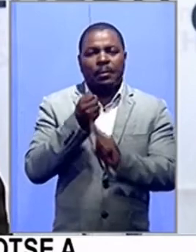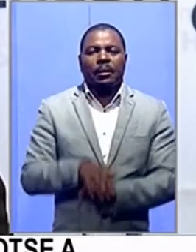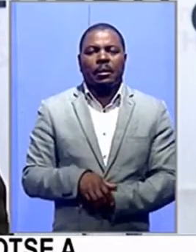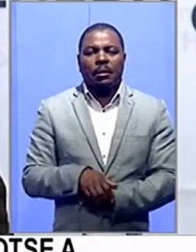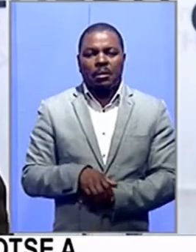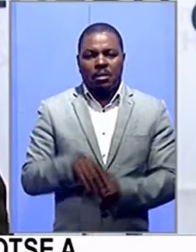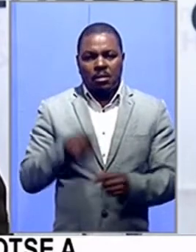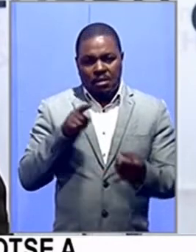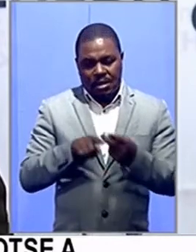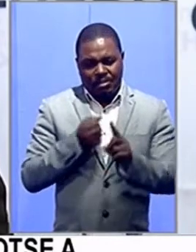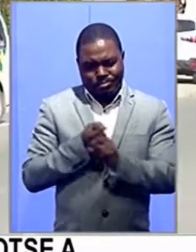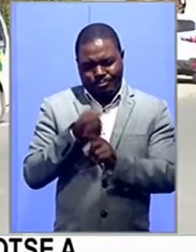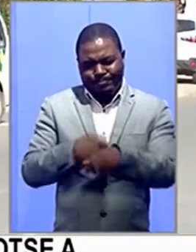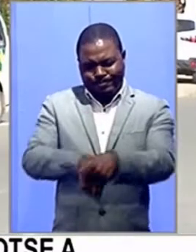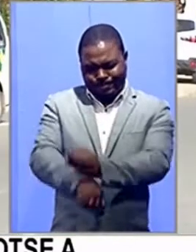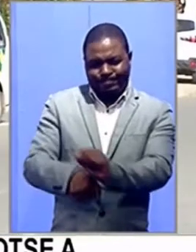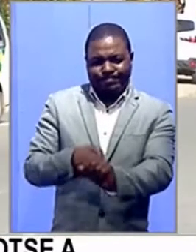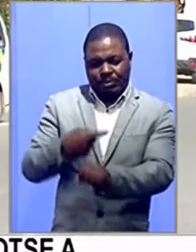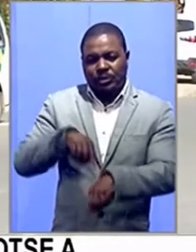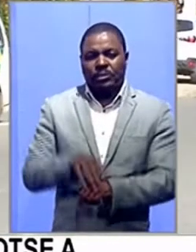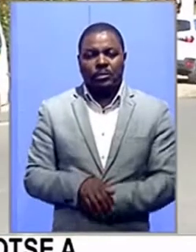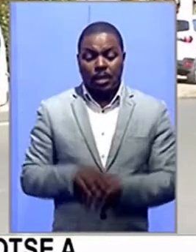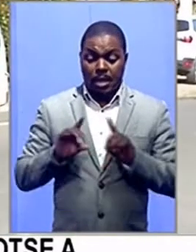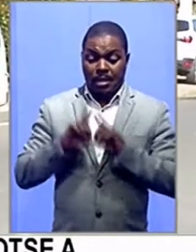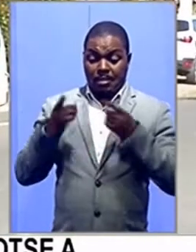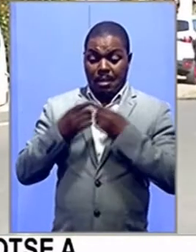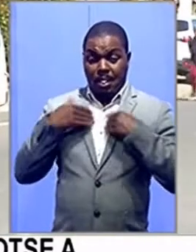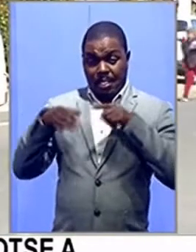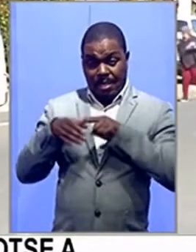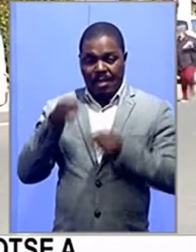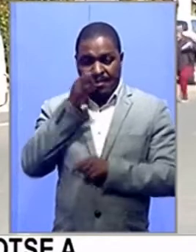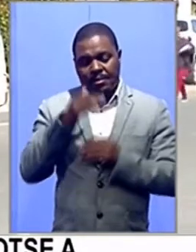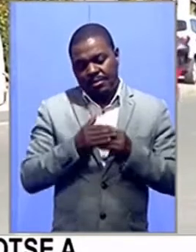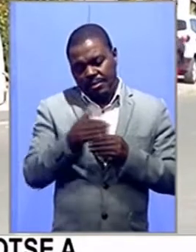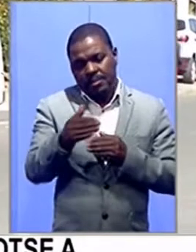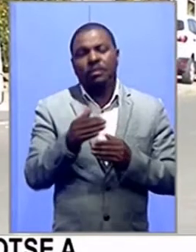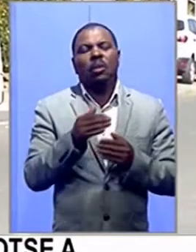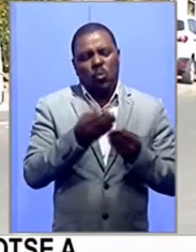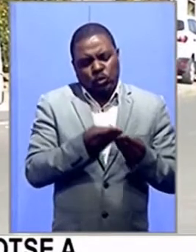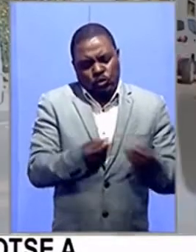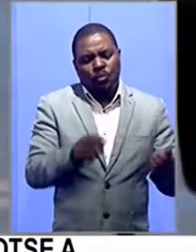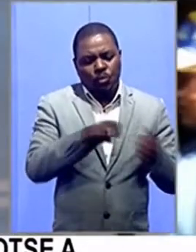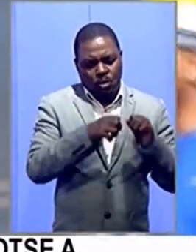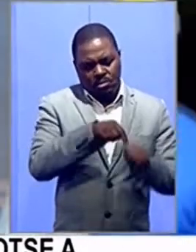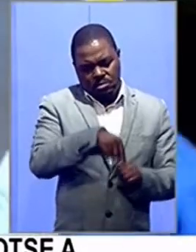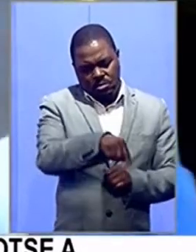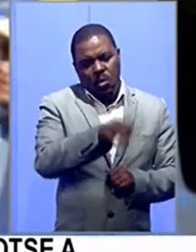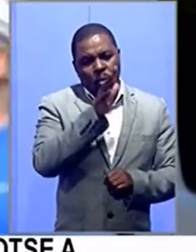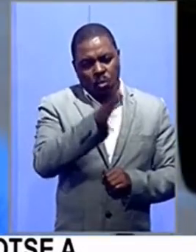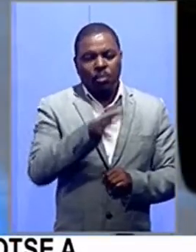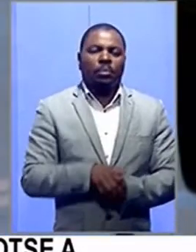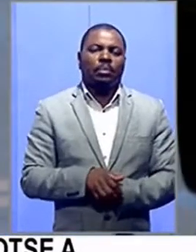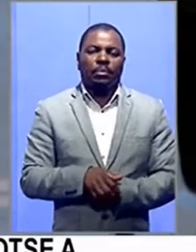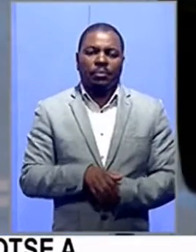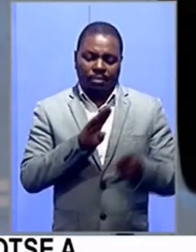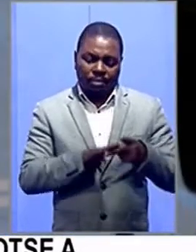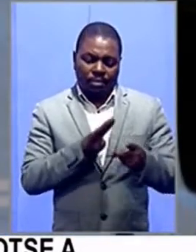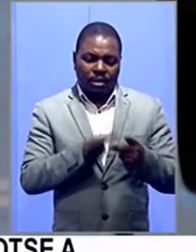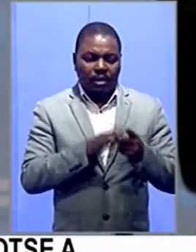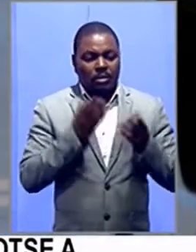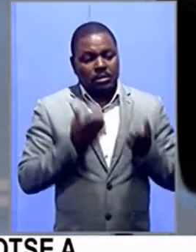re lebane le one thata. Lefapha lena le re le tlang ka mehato ho rarolla bothata bo tobaneng le province le ho